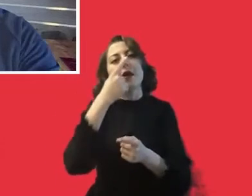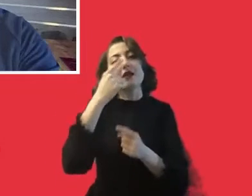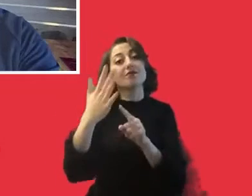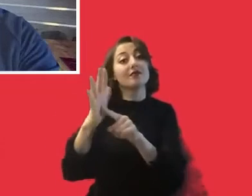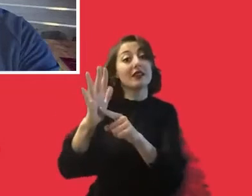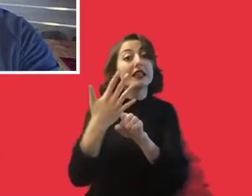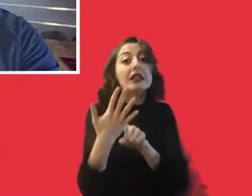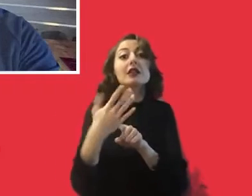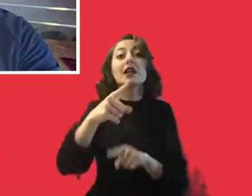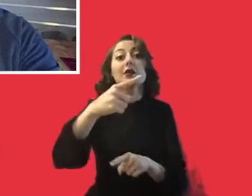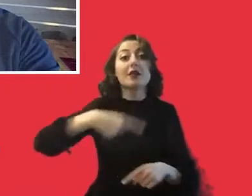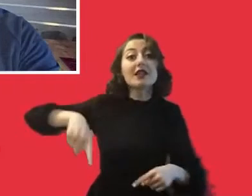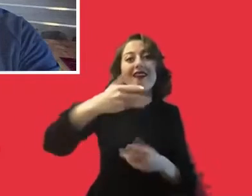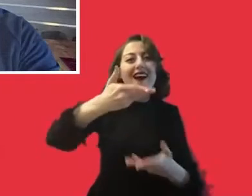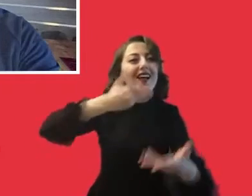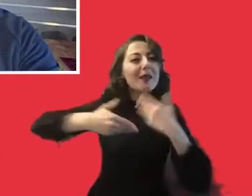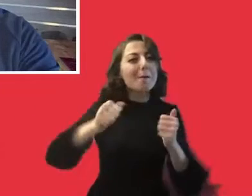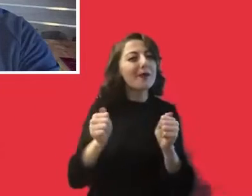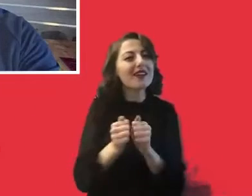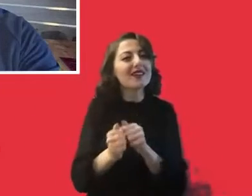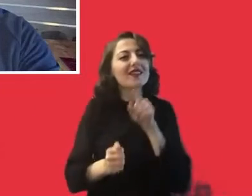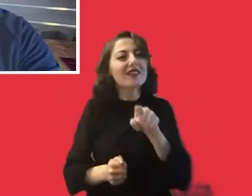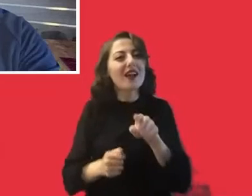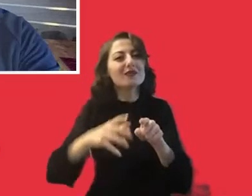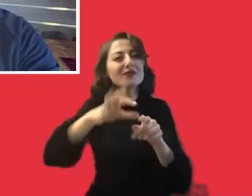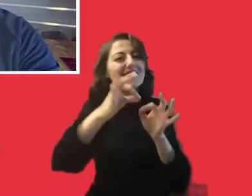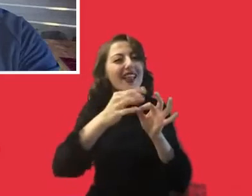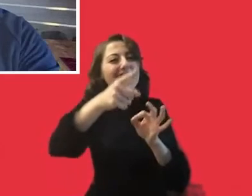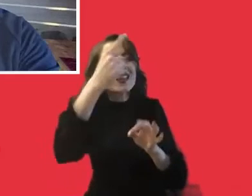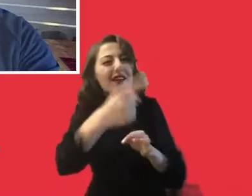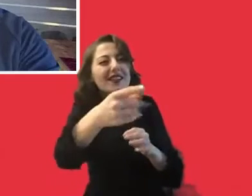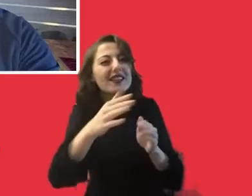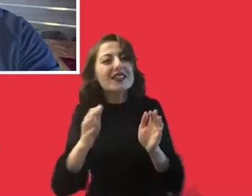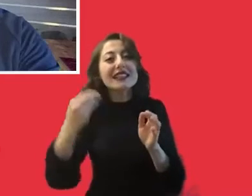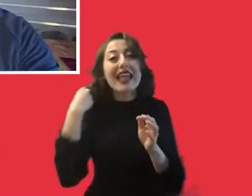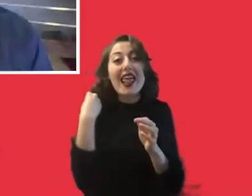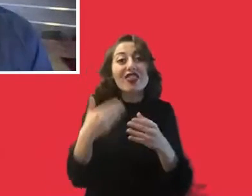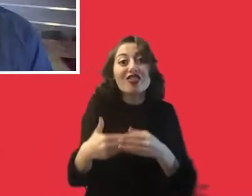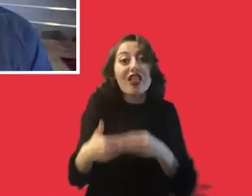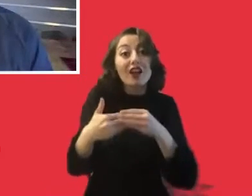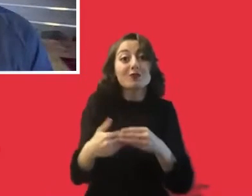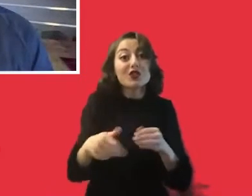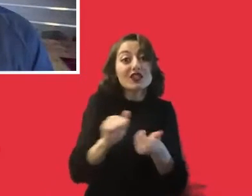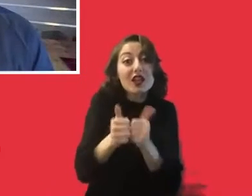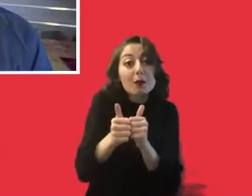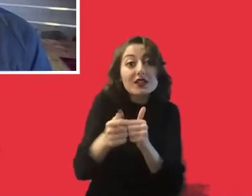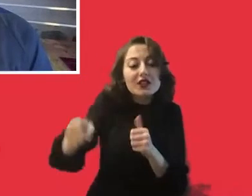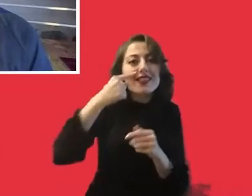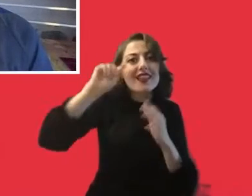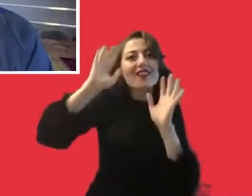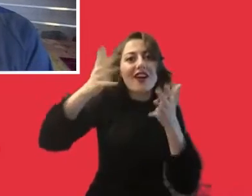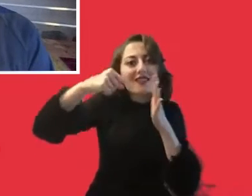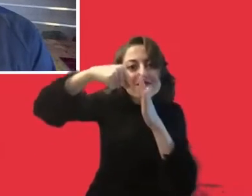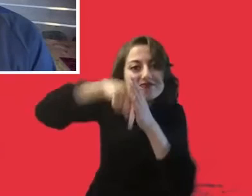an important thing. And maybe with the things you have mentioned, maybe for the people who have who get acquainted for the first